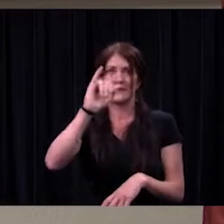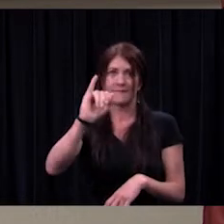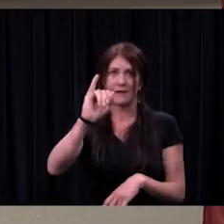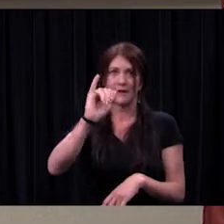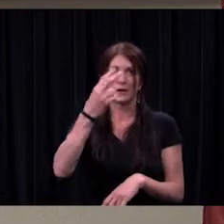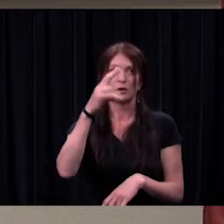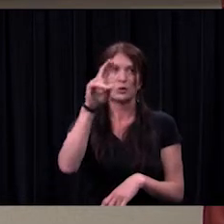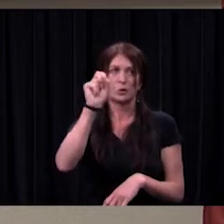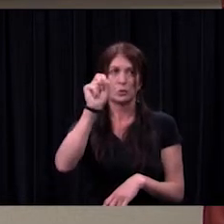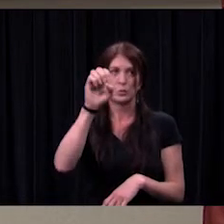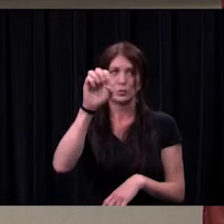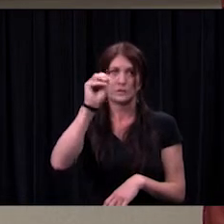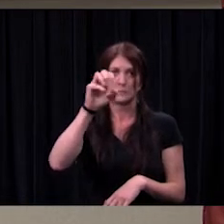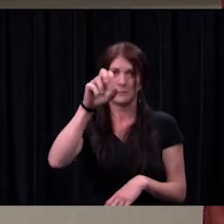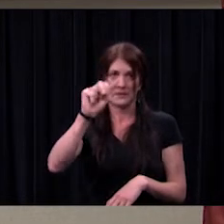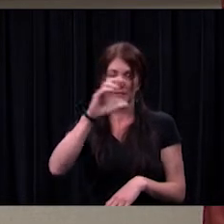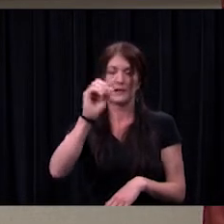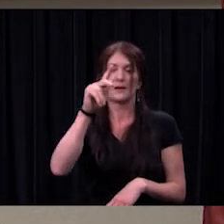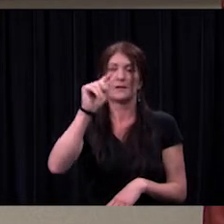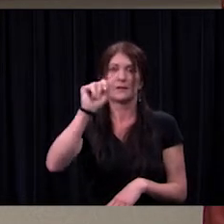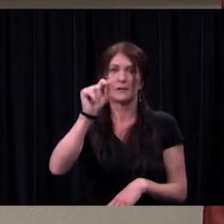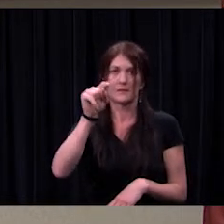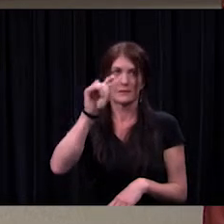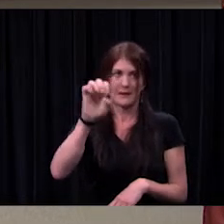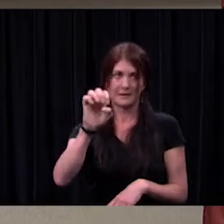Cade Higas.